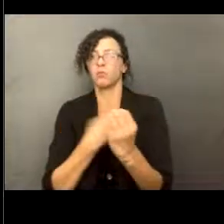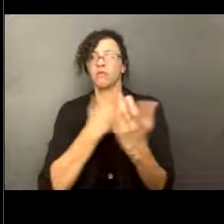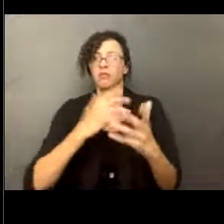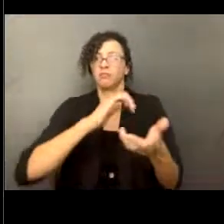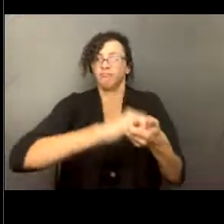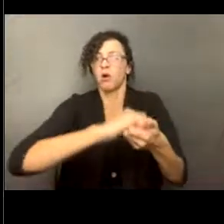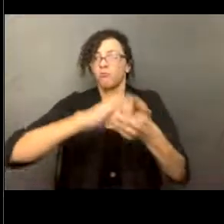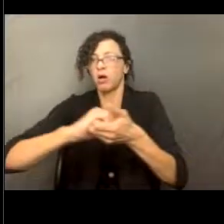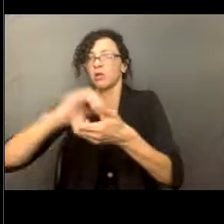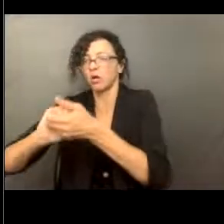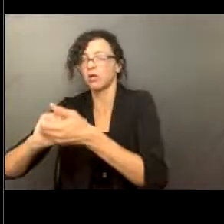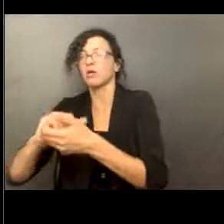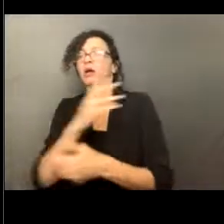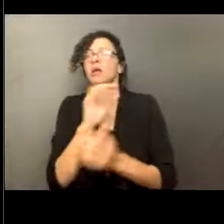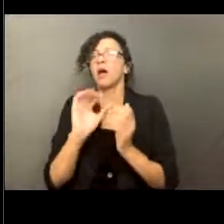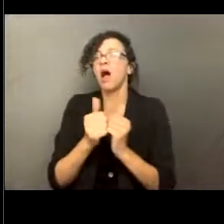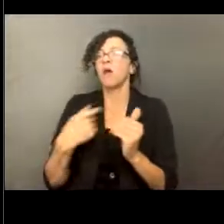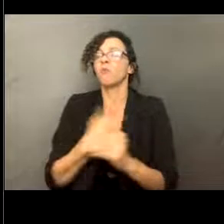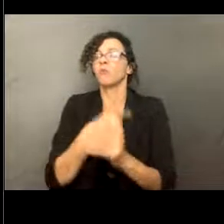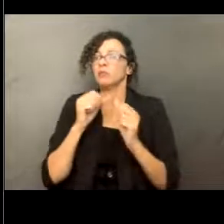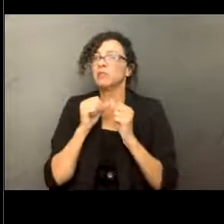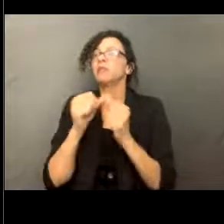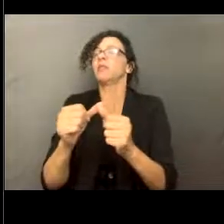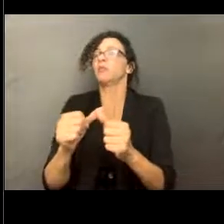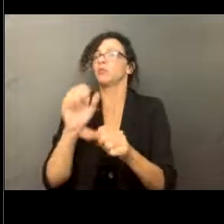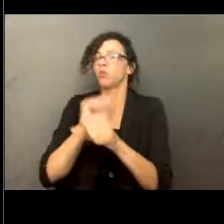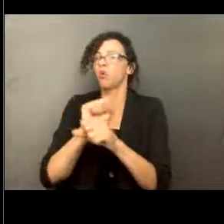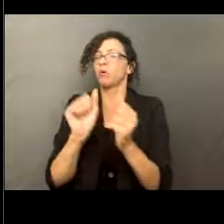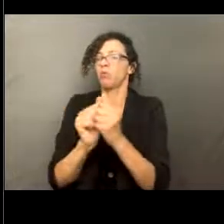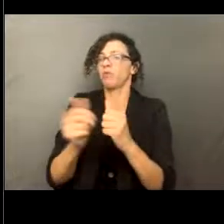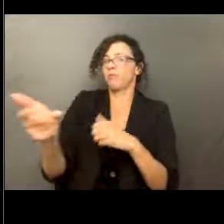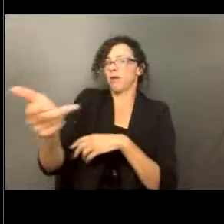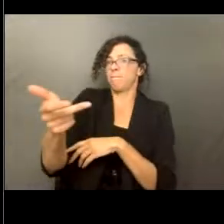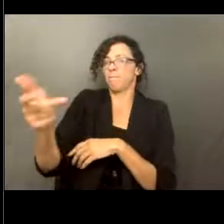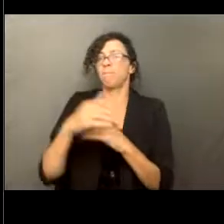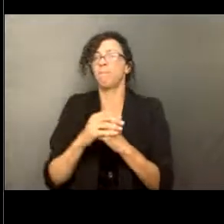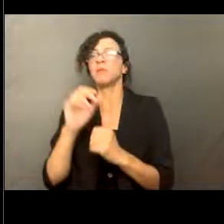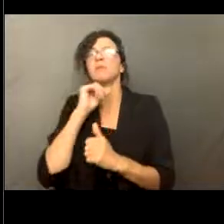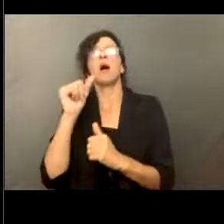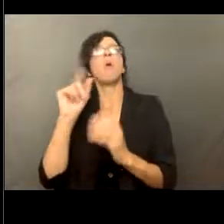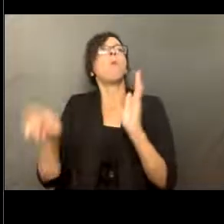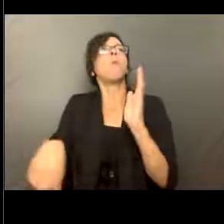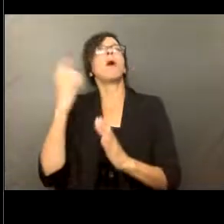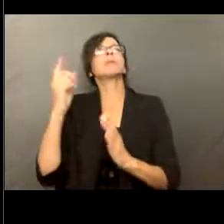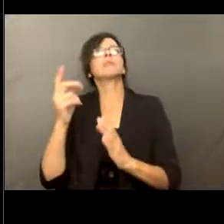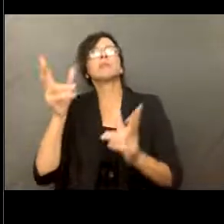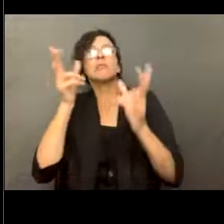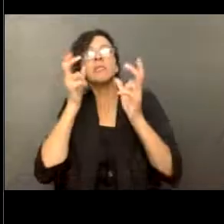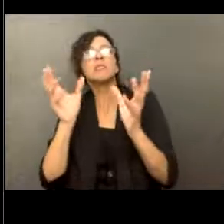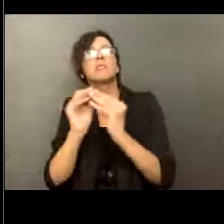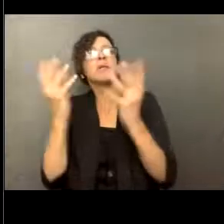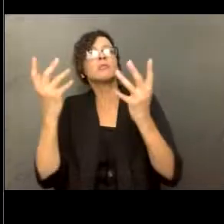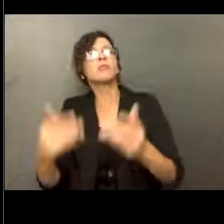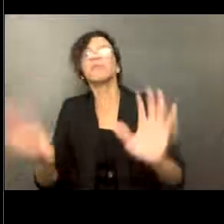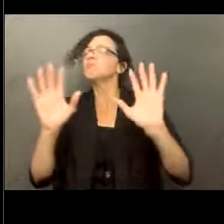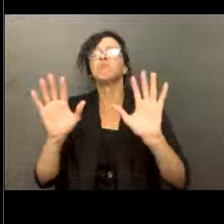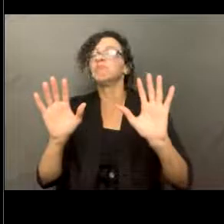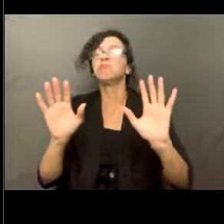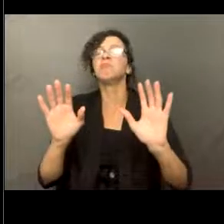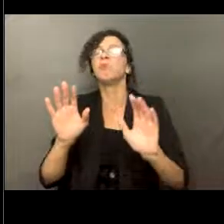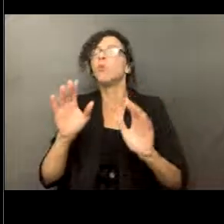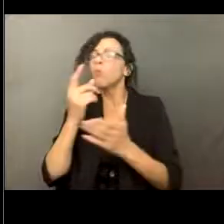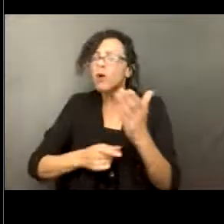to work with them. So not having a one and done with these listening sessions. What is our continued commitment as we move forward? What is our continued commitment with